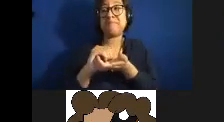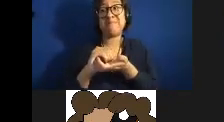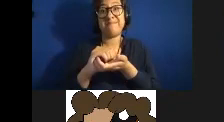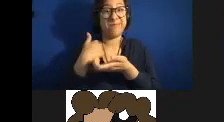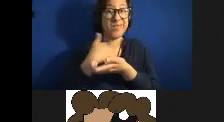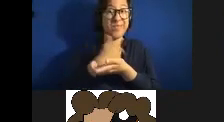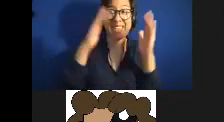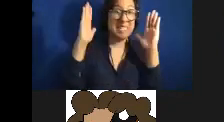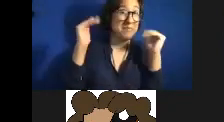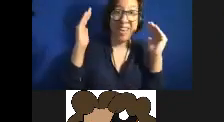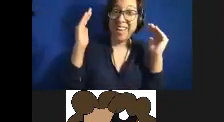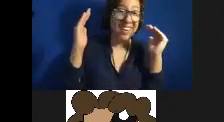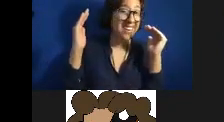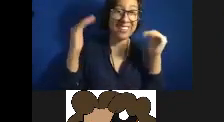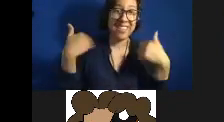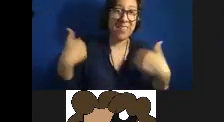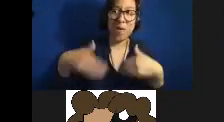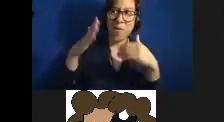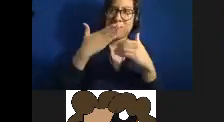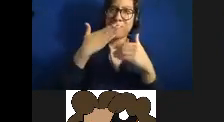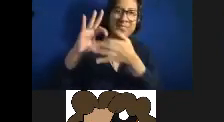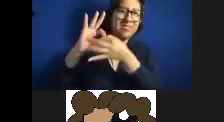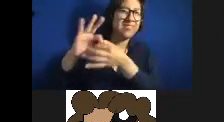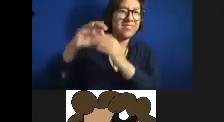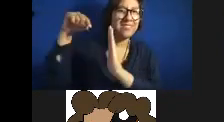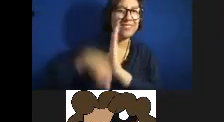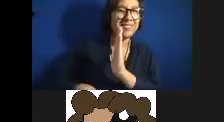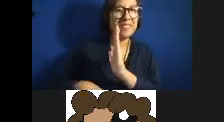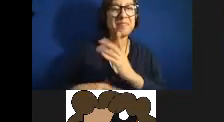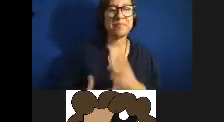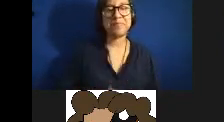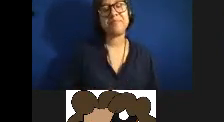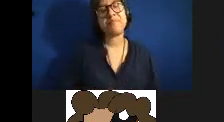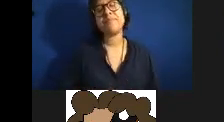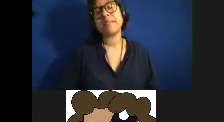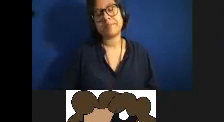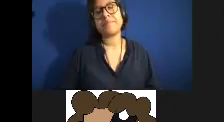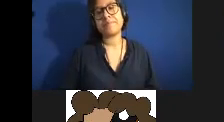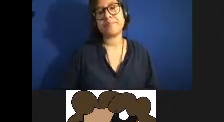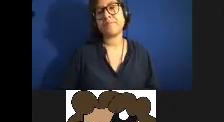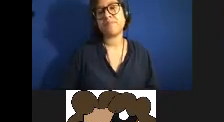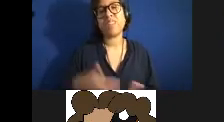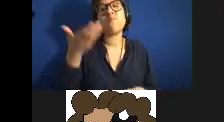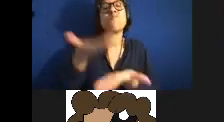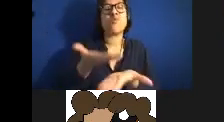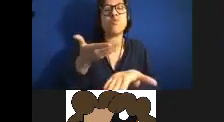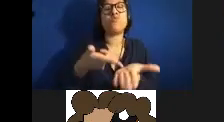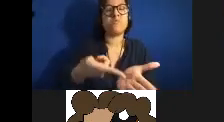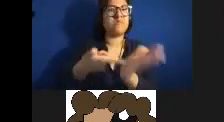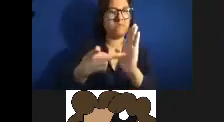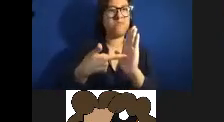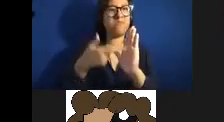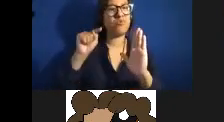engaged with in that deep of a way, but it really is a reflection of transformative solidarity